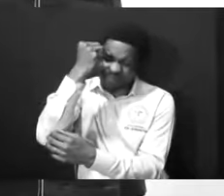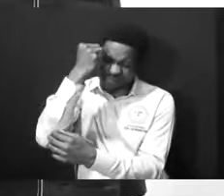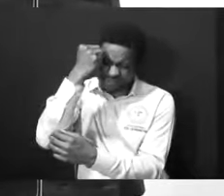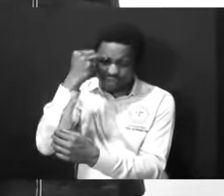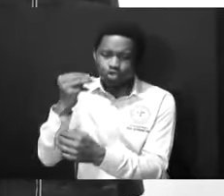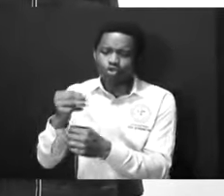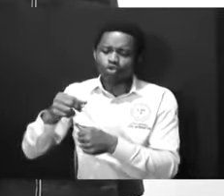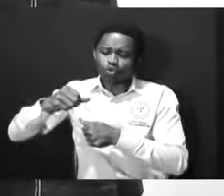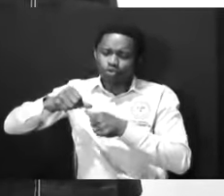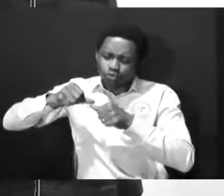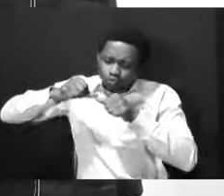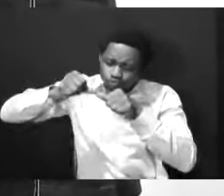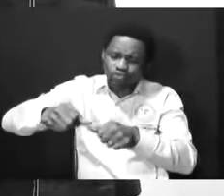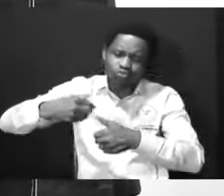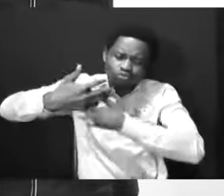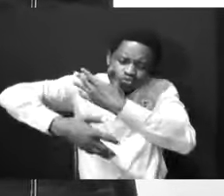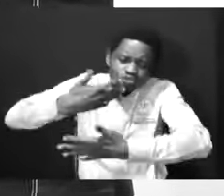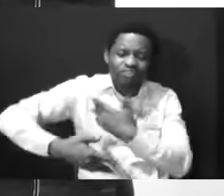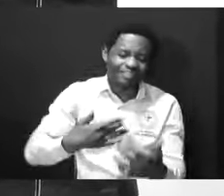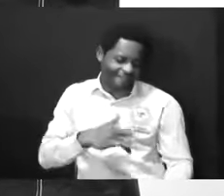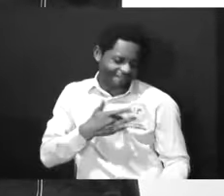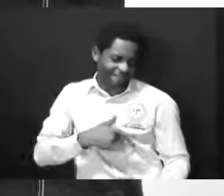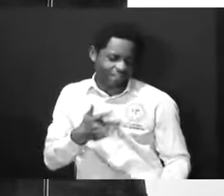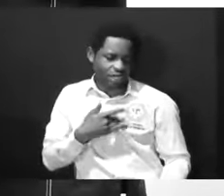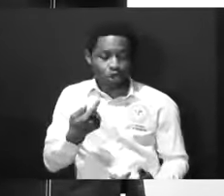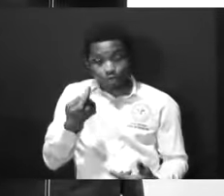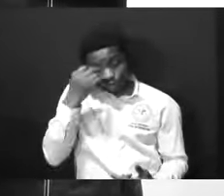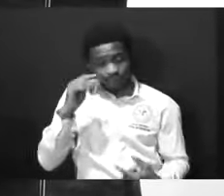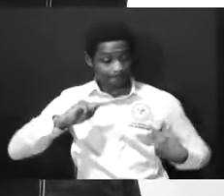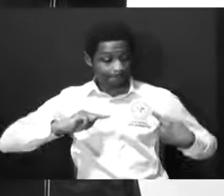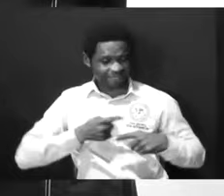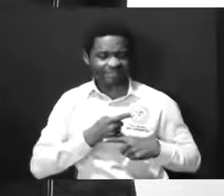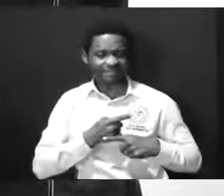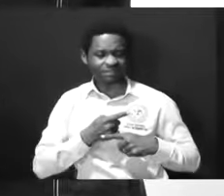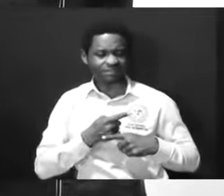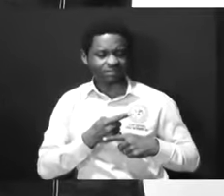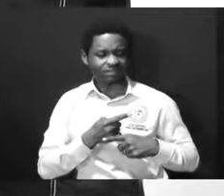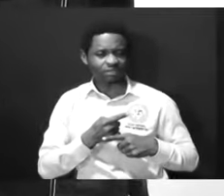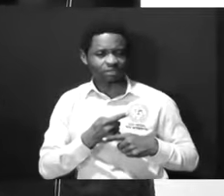will towards another. That is the